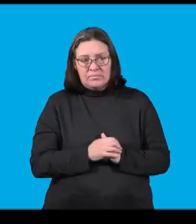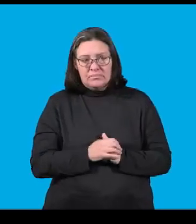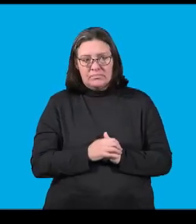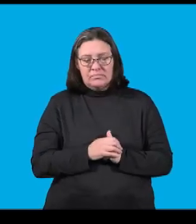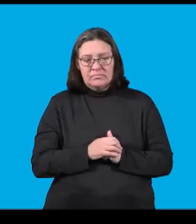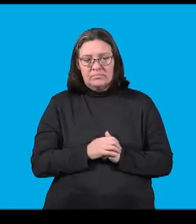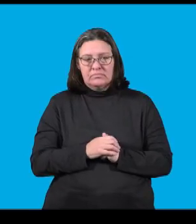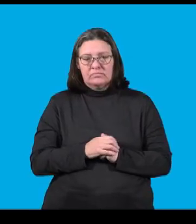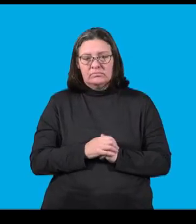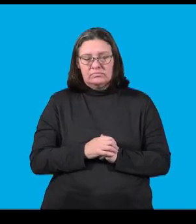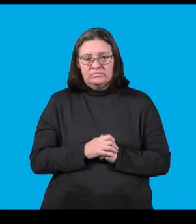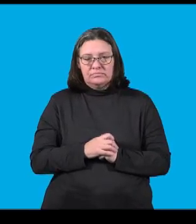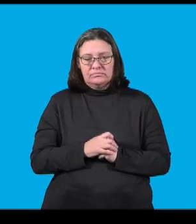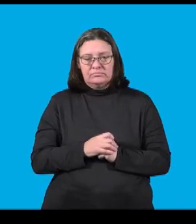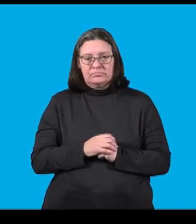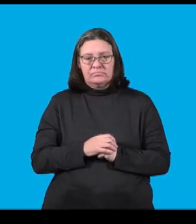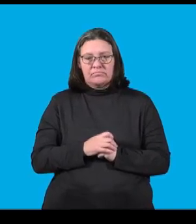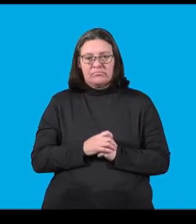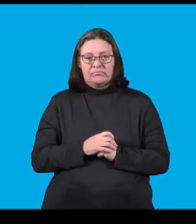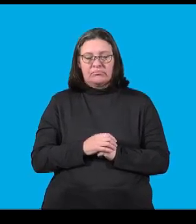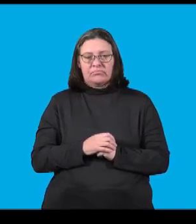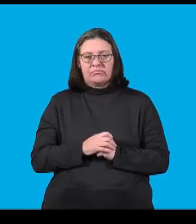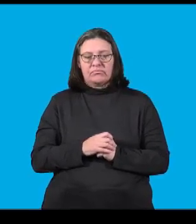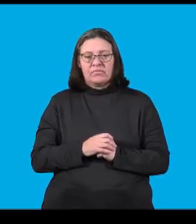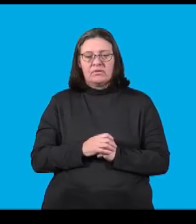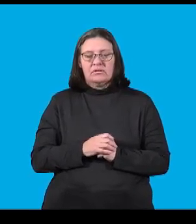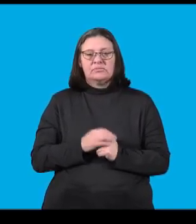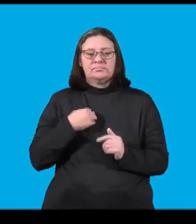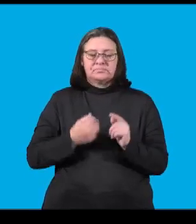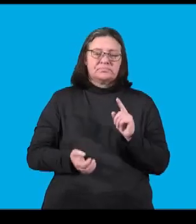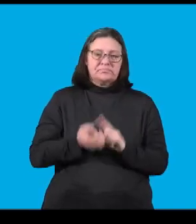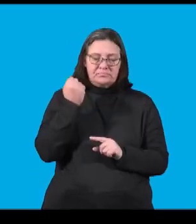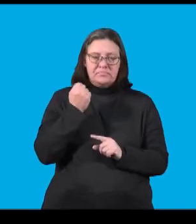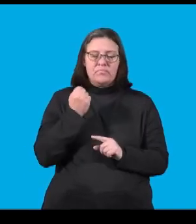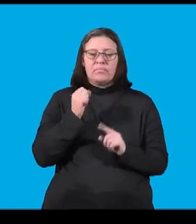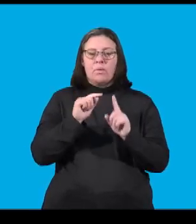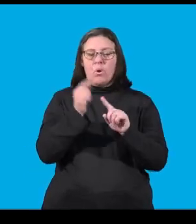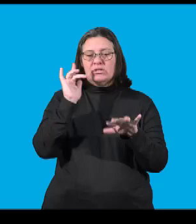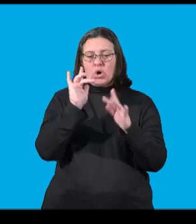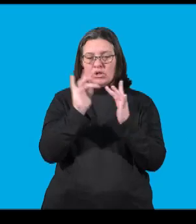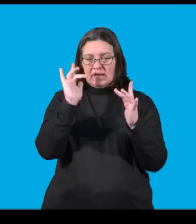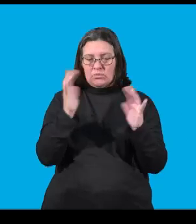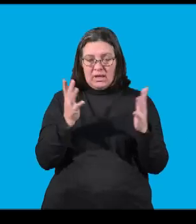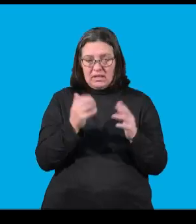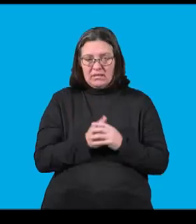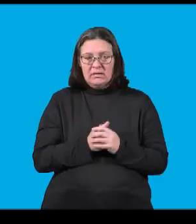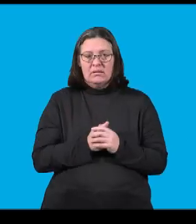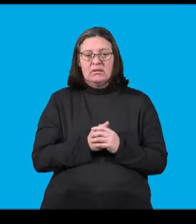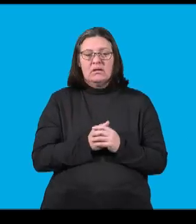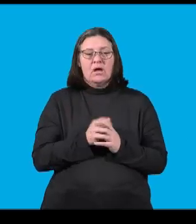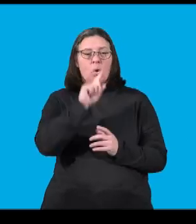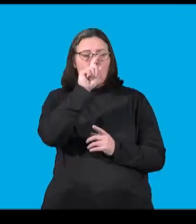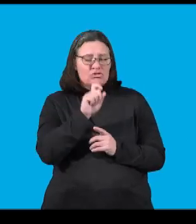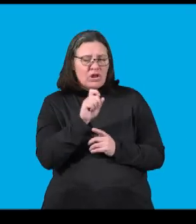also going to be equal to 4. Okay, we need to find the point of contact. So the question